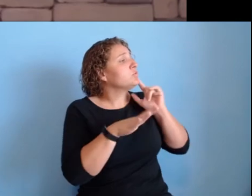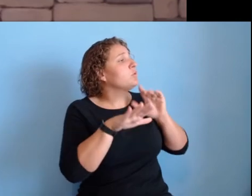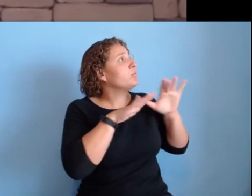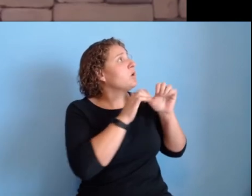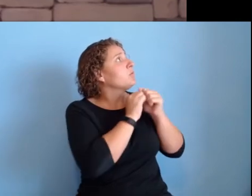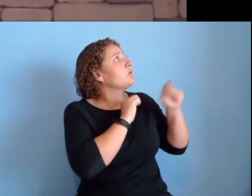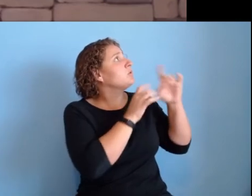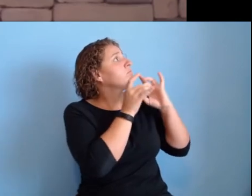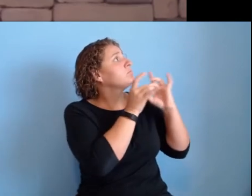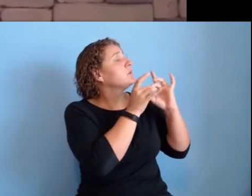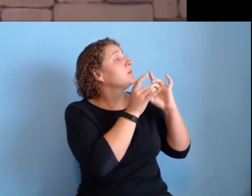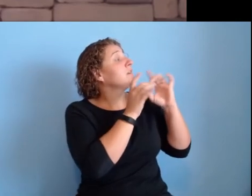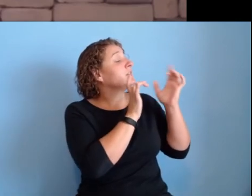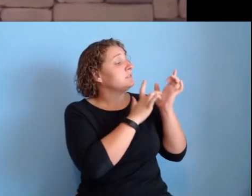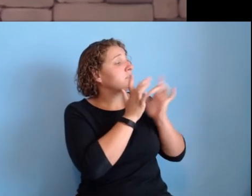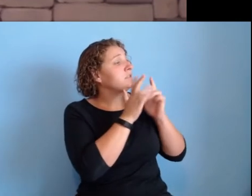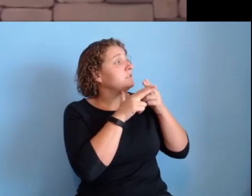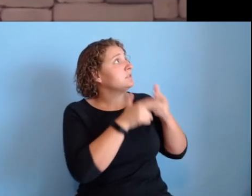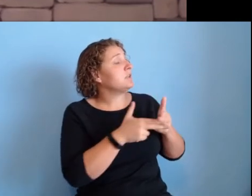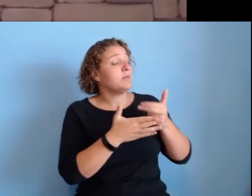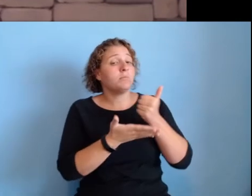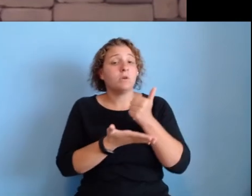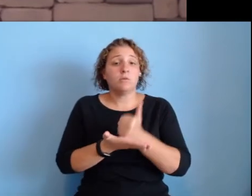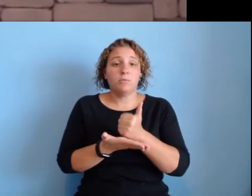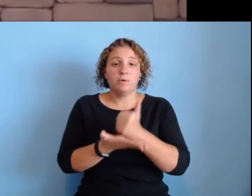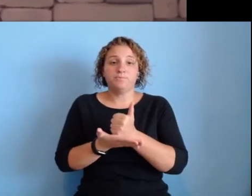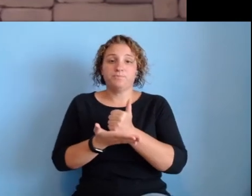amen. So, chapter 17.